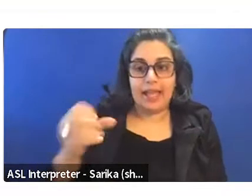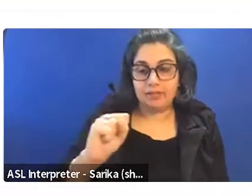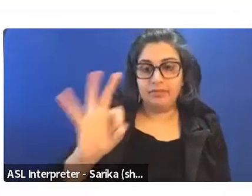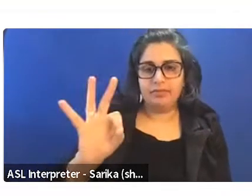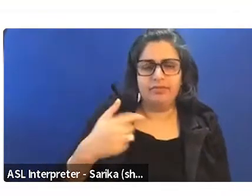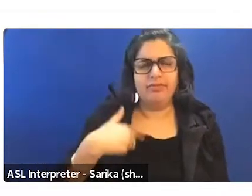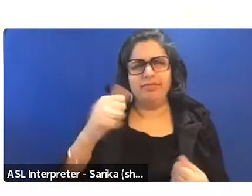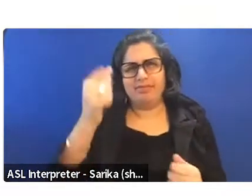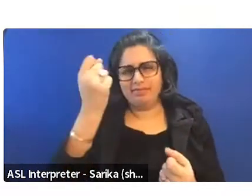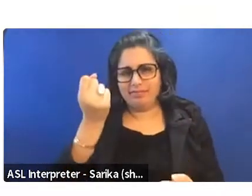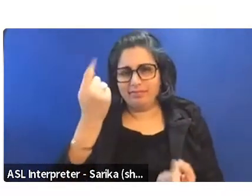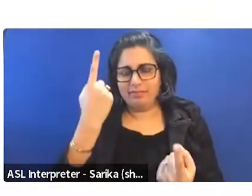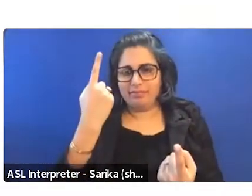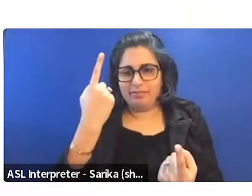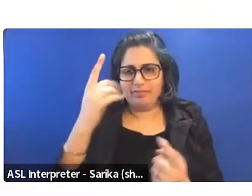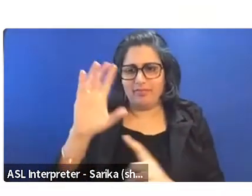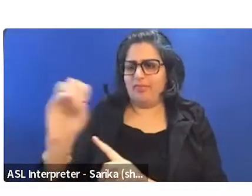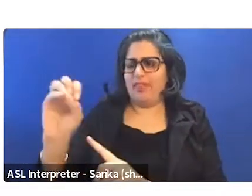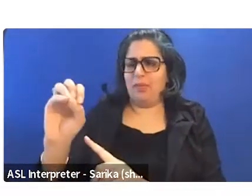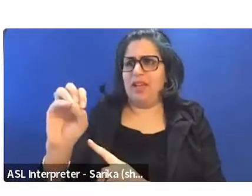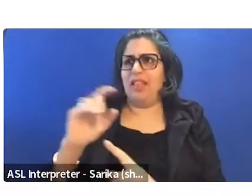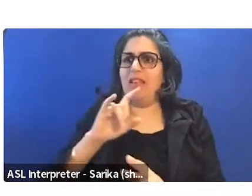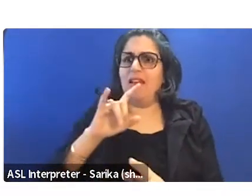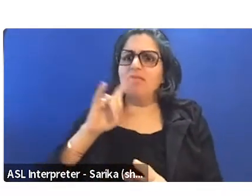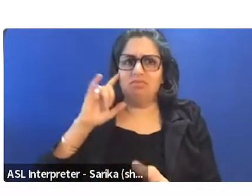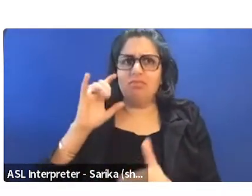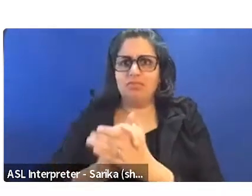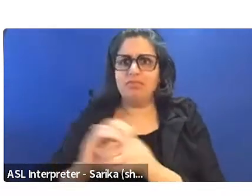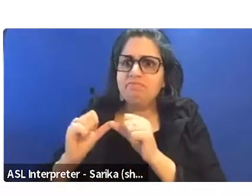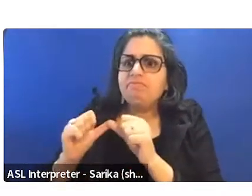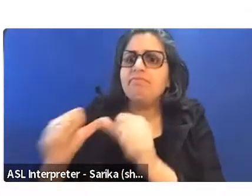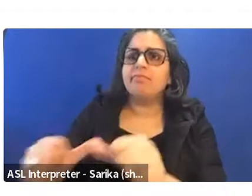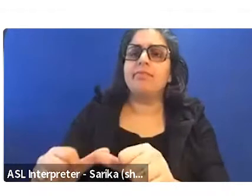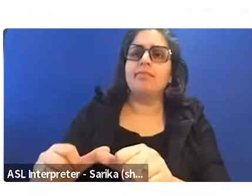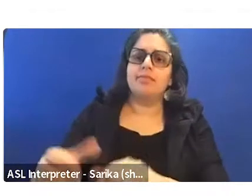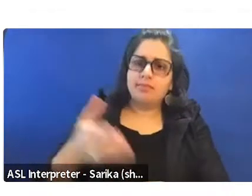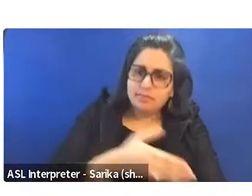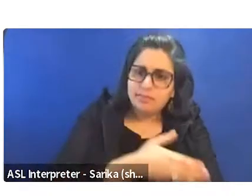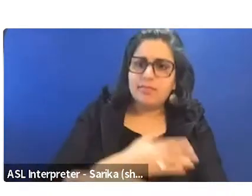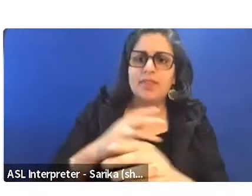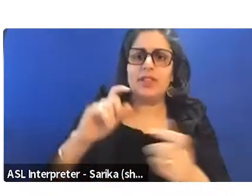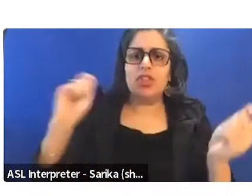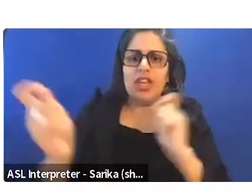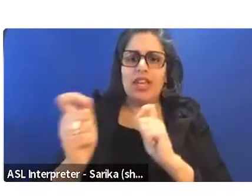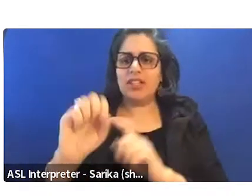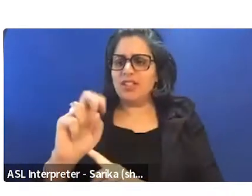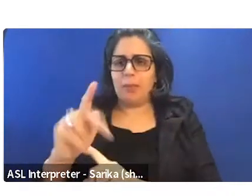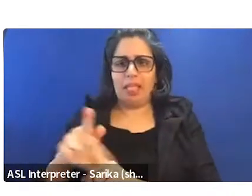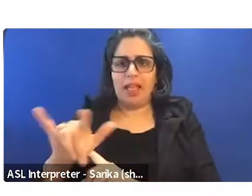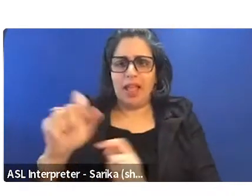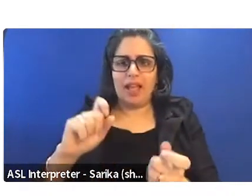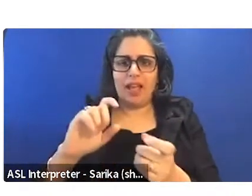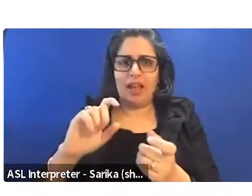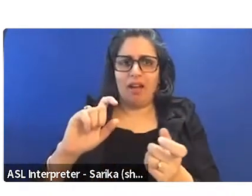mean for a company who believes in sustainability to change their supply chain that they know is not sustainable. And there are a